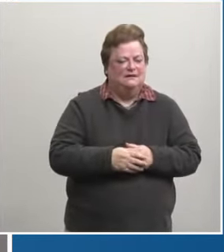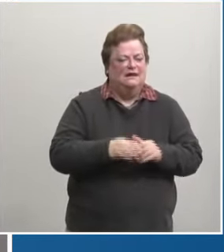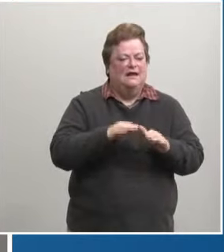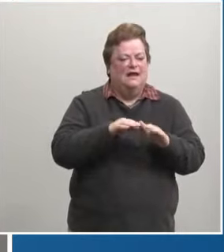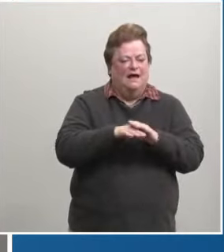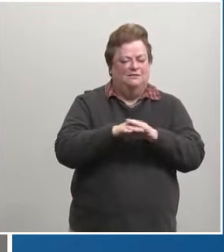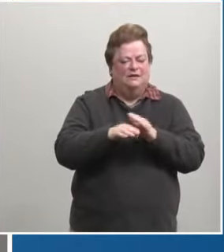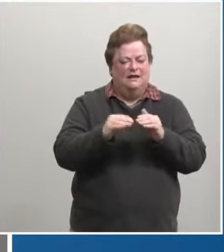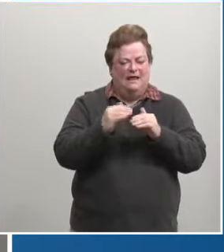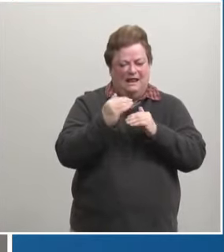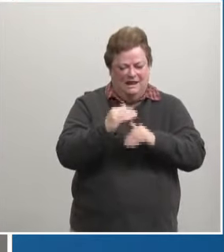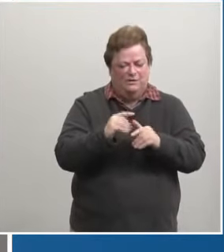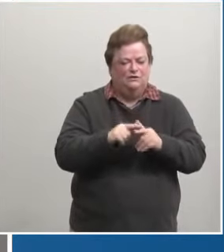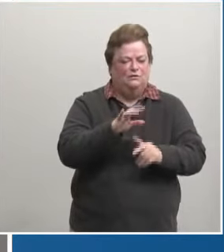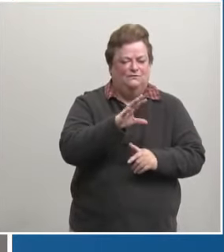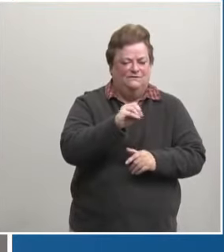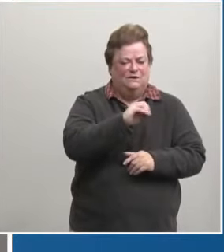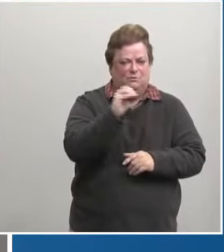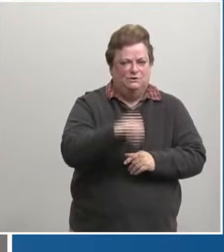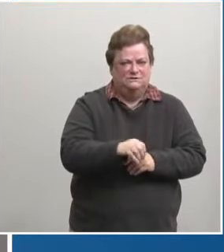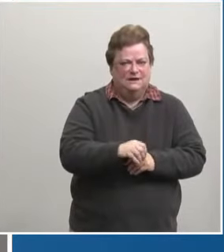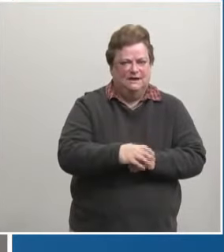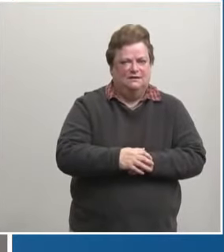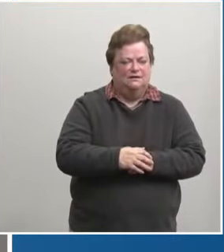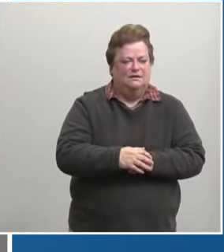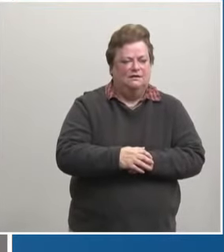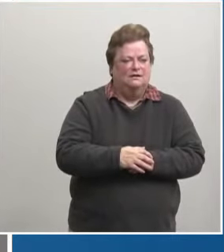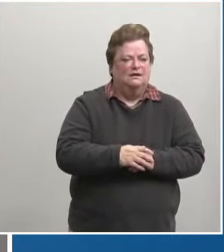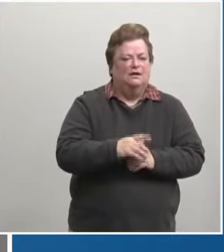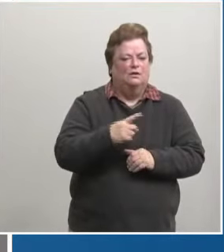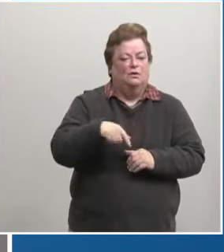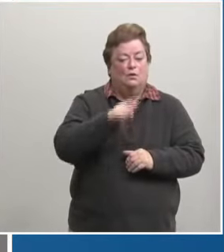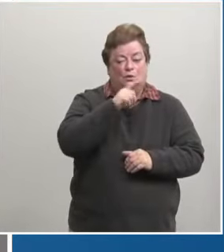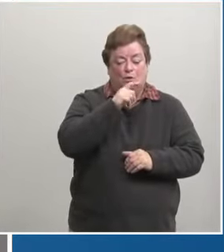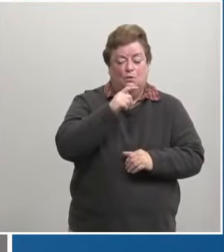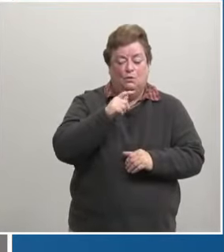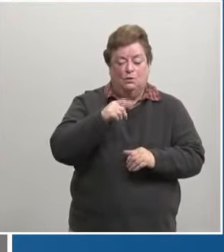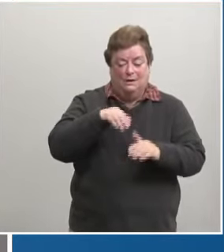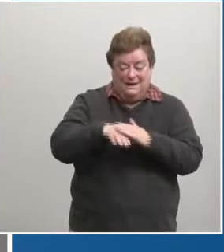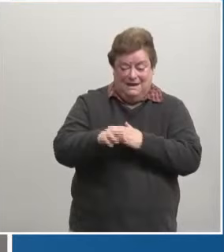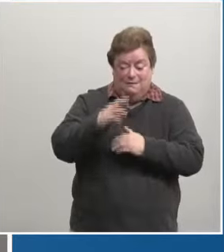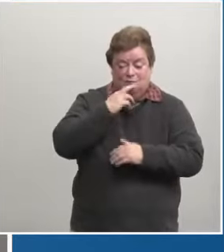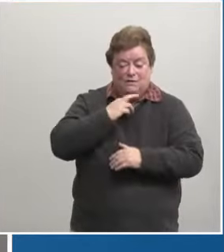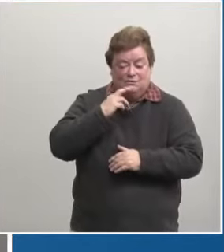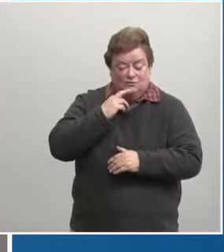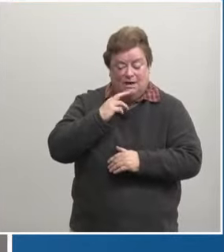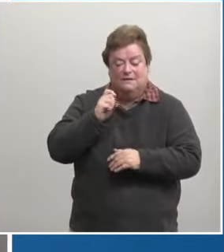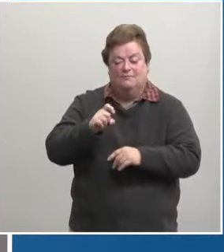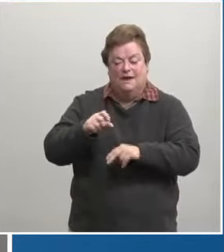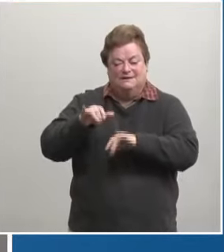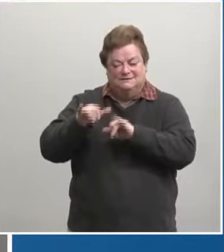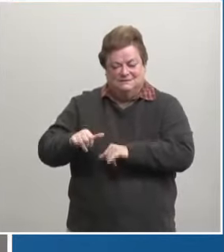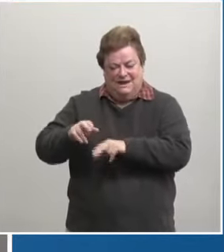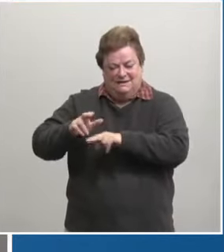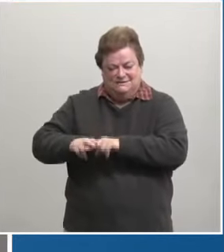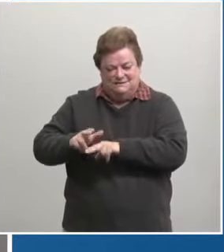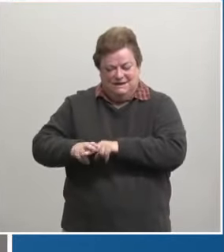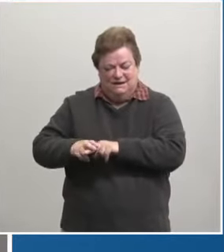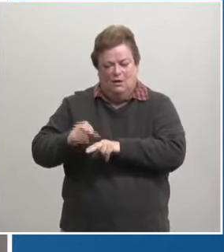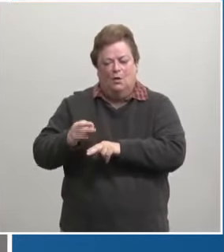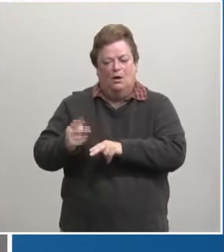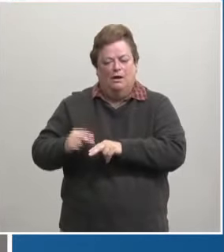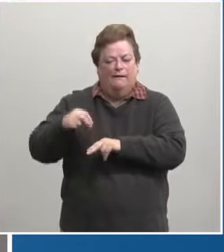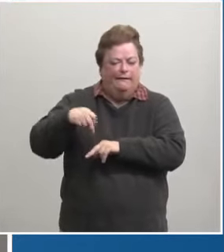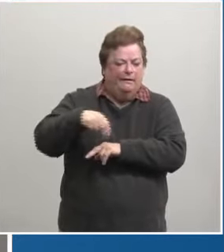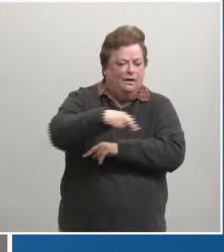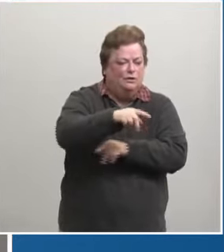remains limited to 50%. Individuals must remain seated unless ordering food or drinks, using the